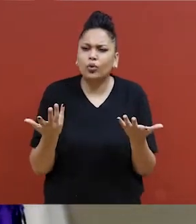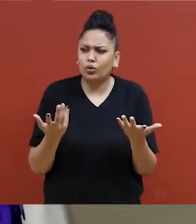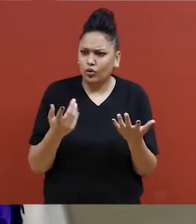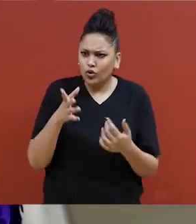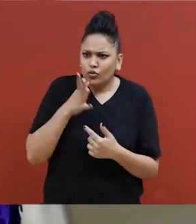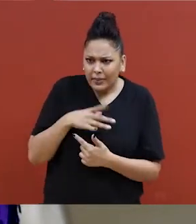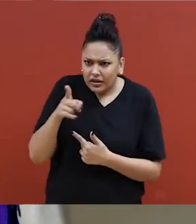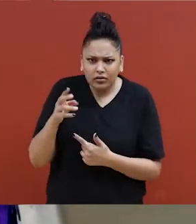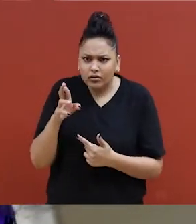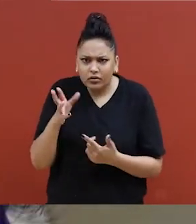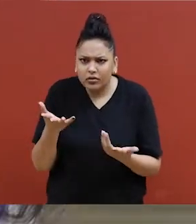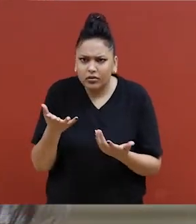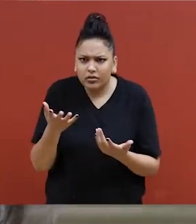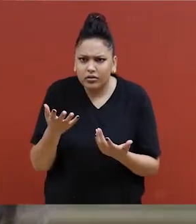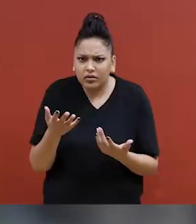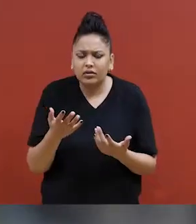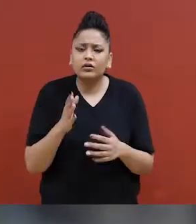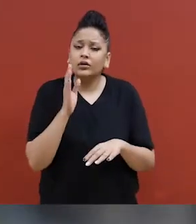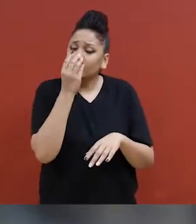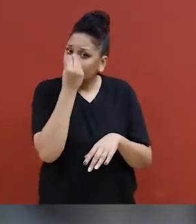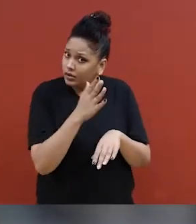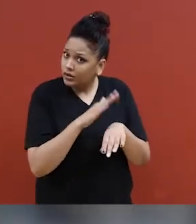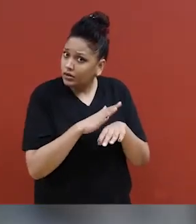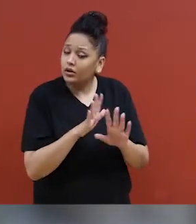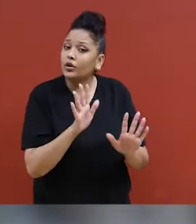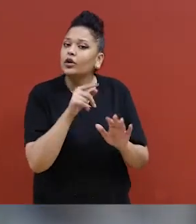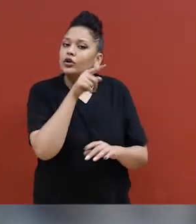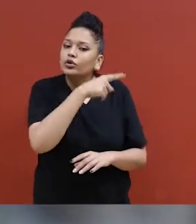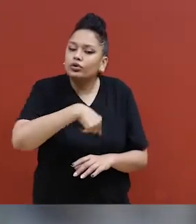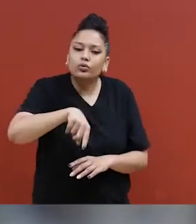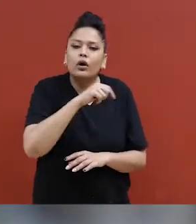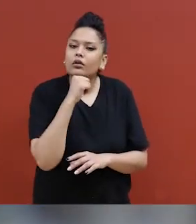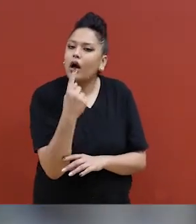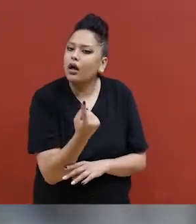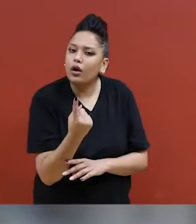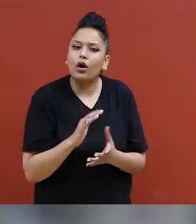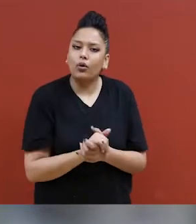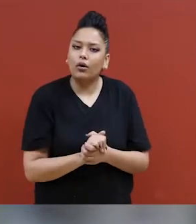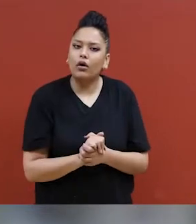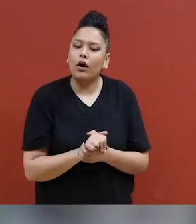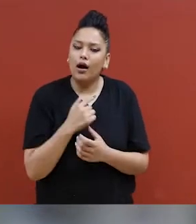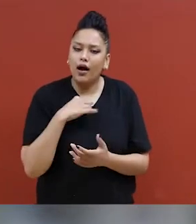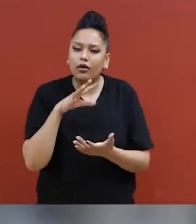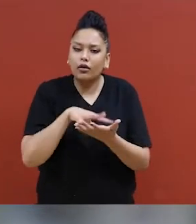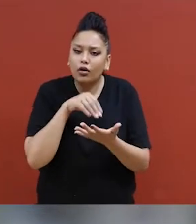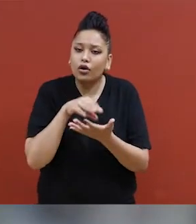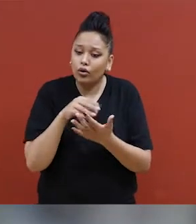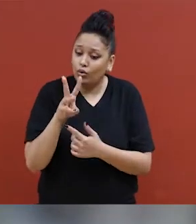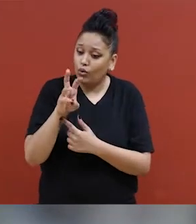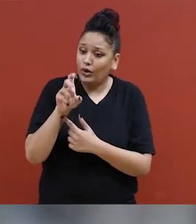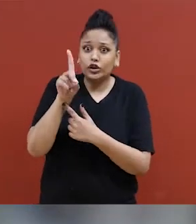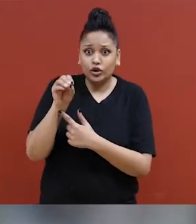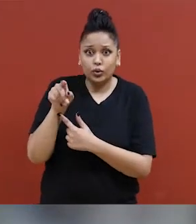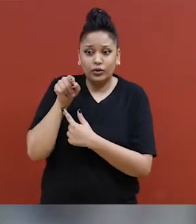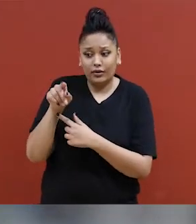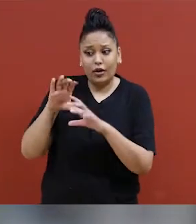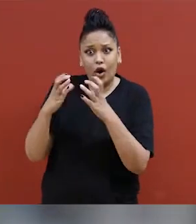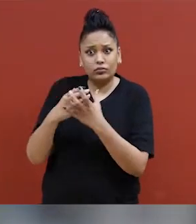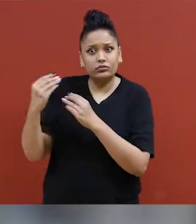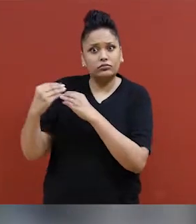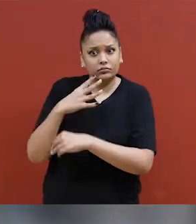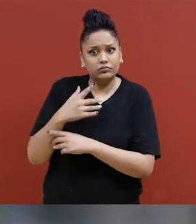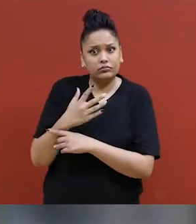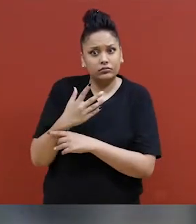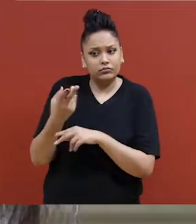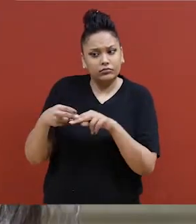Robin. That you're not alone. That's the one thing that I learned, especially at Wen-Do, coming into